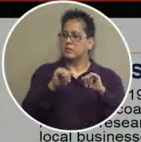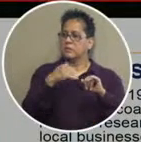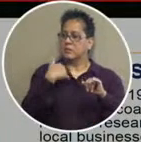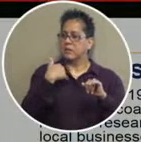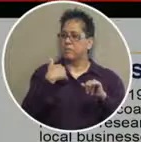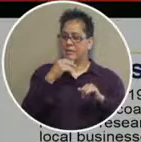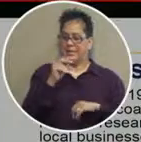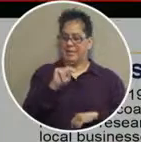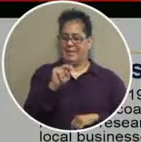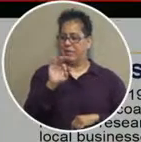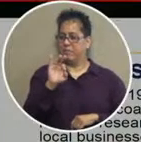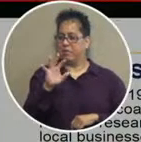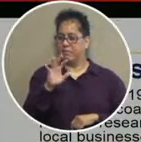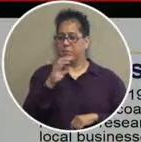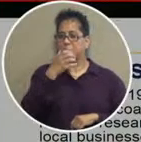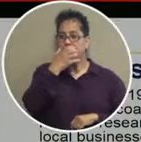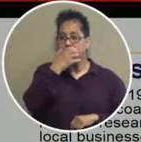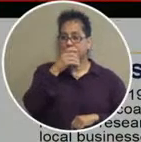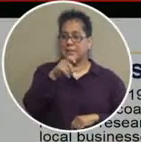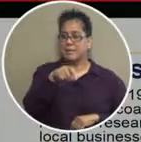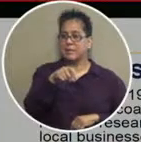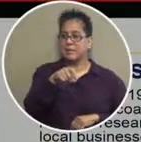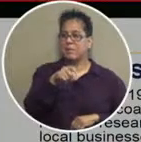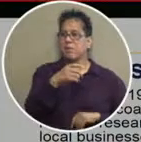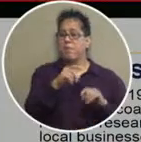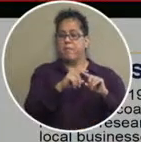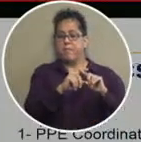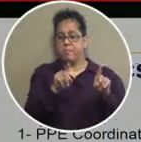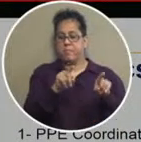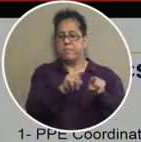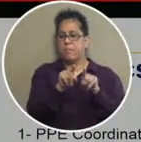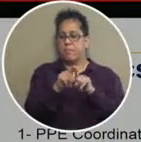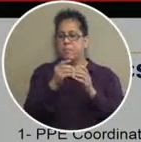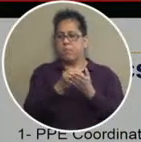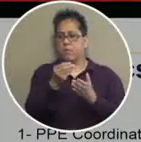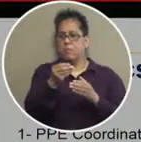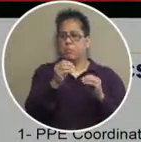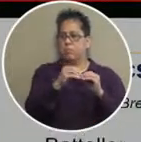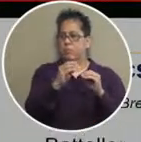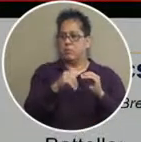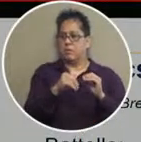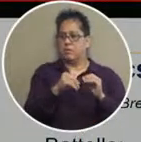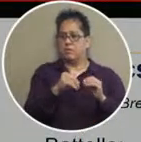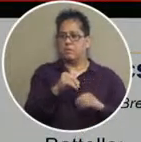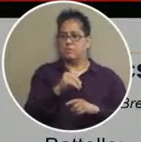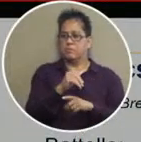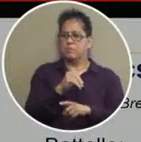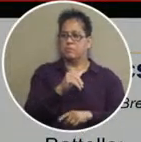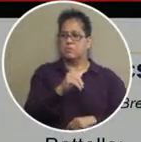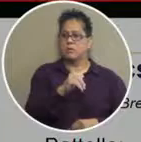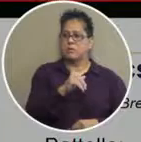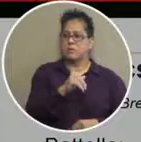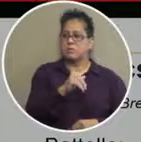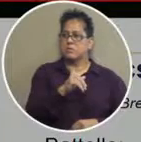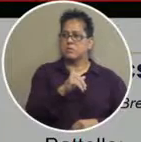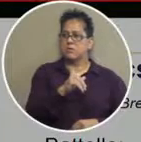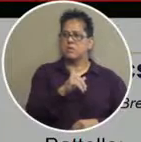the N95 masks needed, but she has procured over 6,000 of those to date.